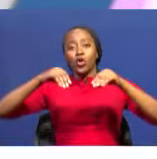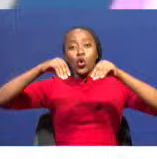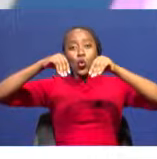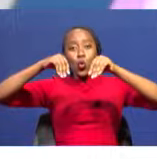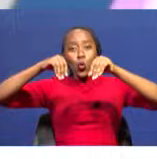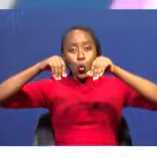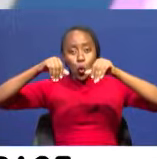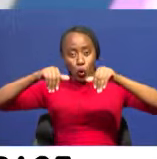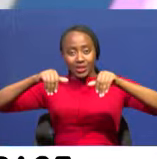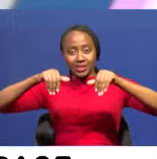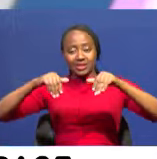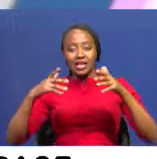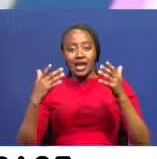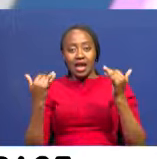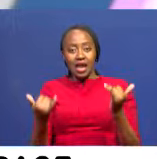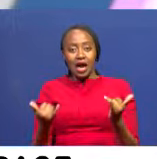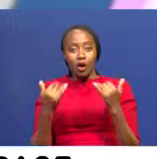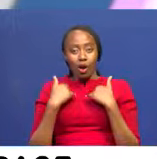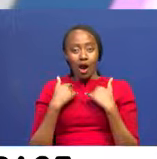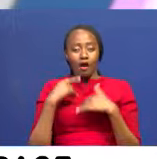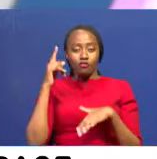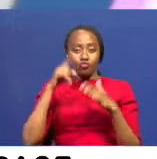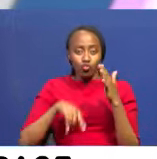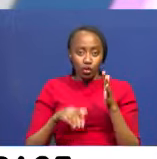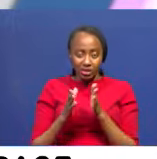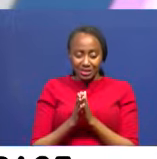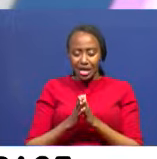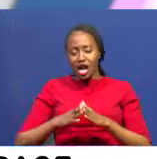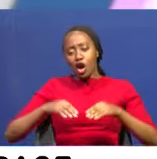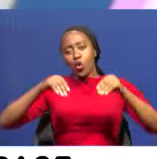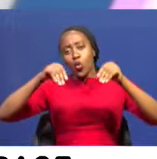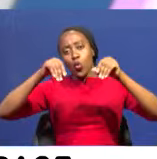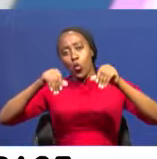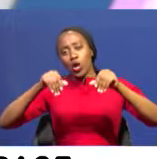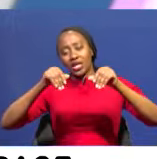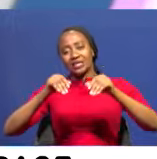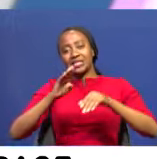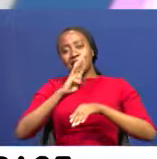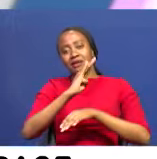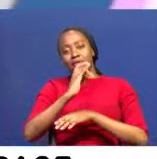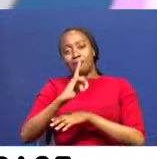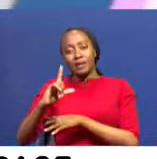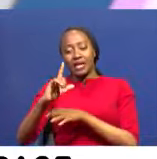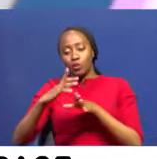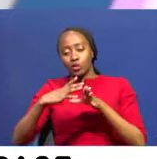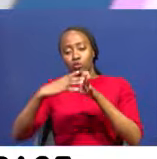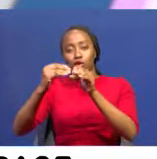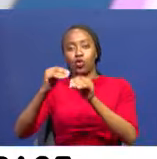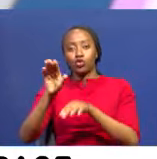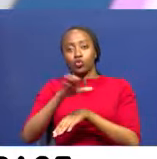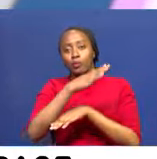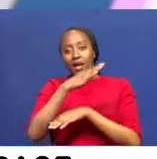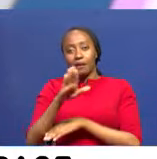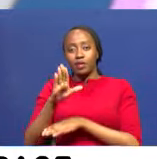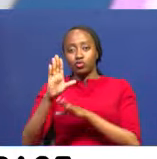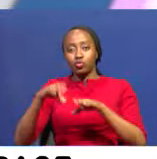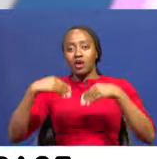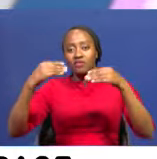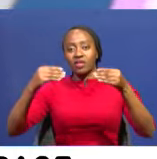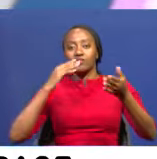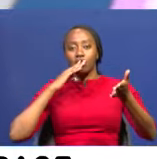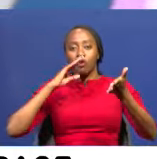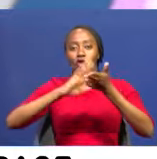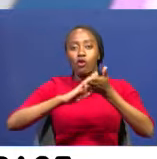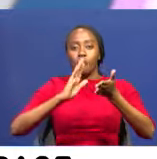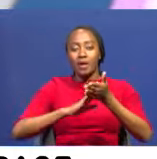Quality is where right now from a policy perspective there's a quality bill that is actually going into Parliament. We have given in our comments and